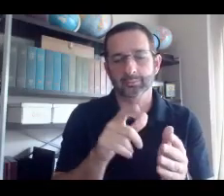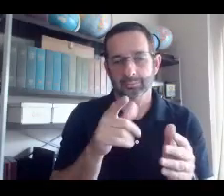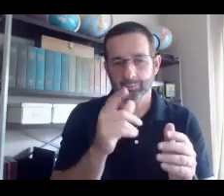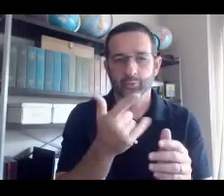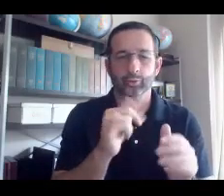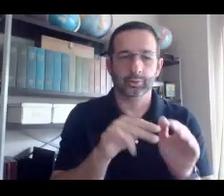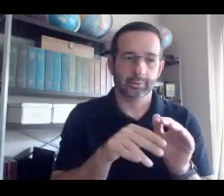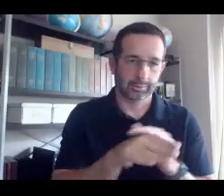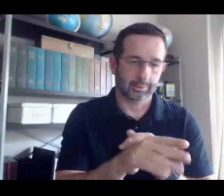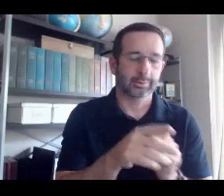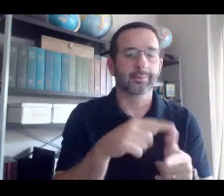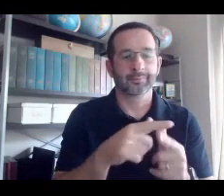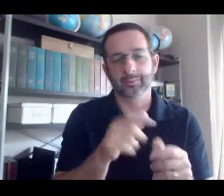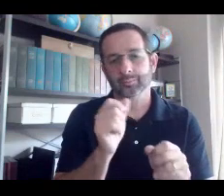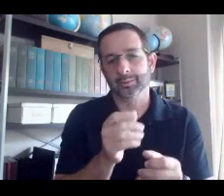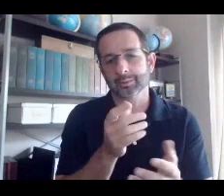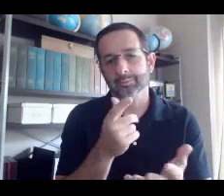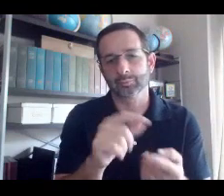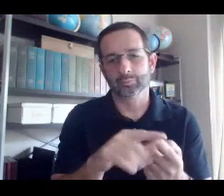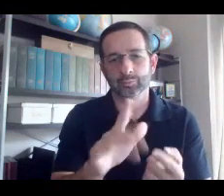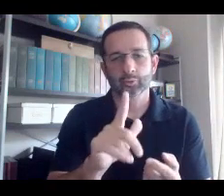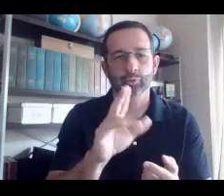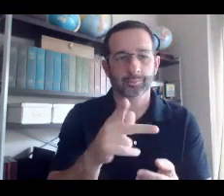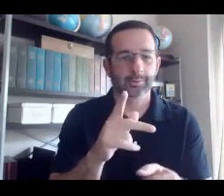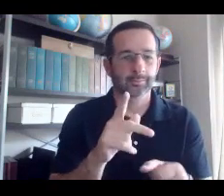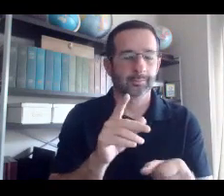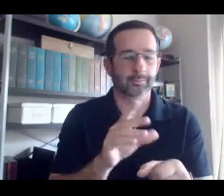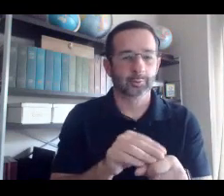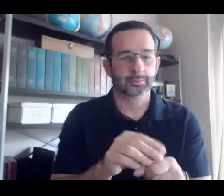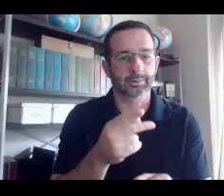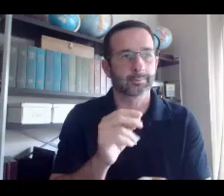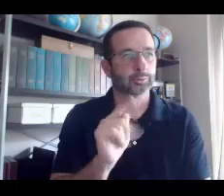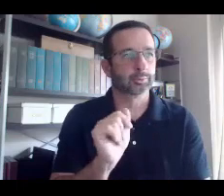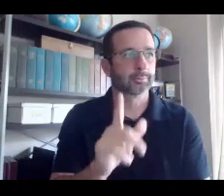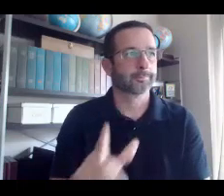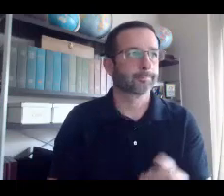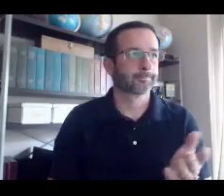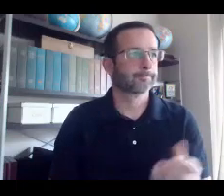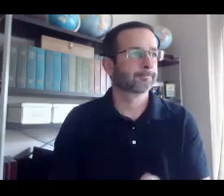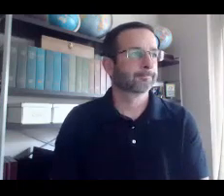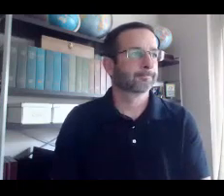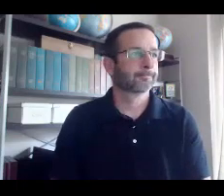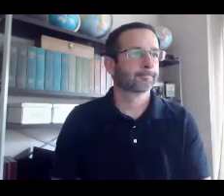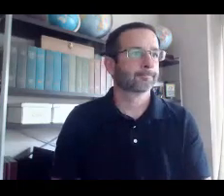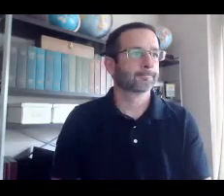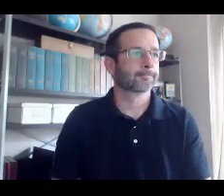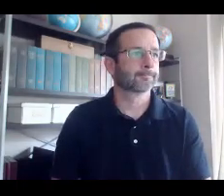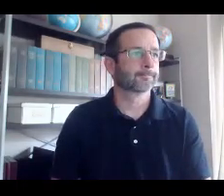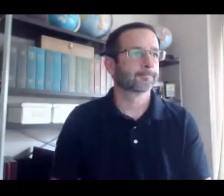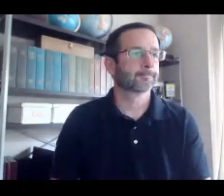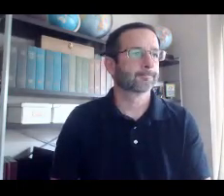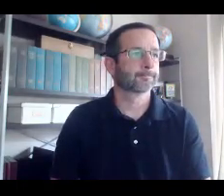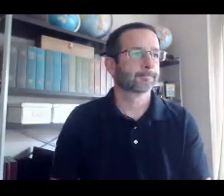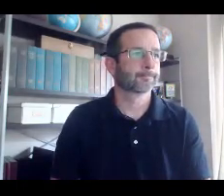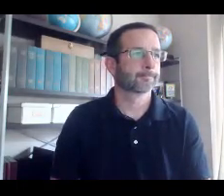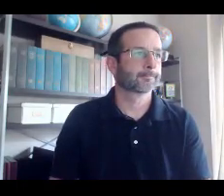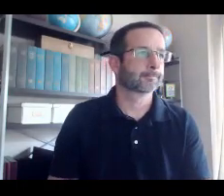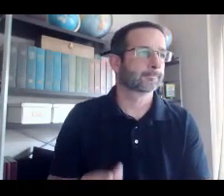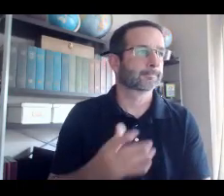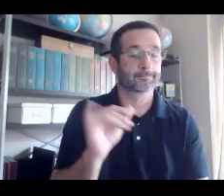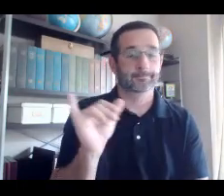participation or participant portal, then you'd be able to log in there where you could go through your LRP participant portal and you'll see